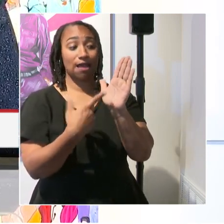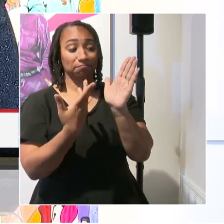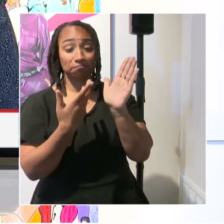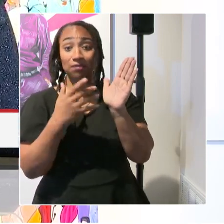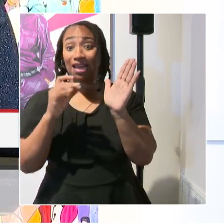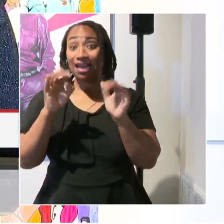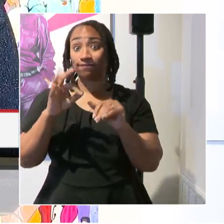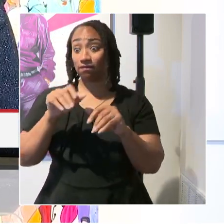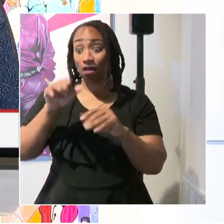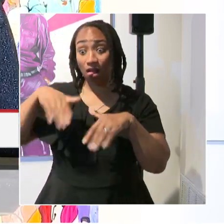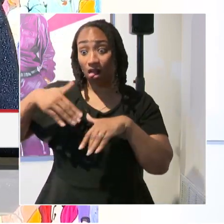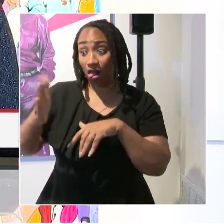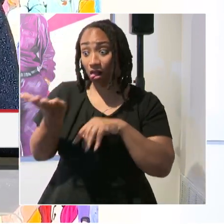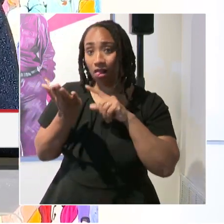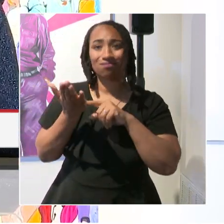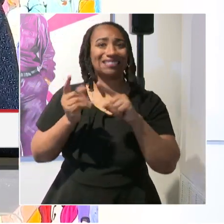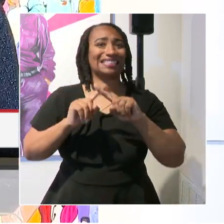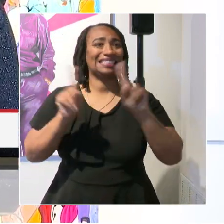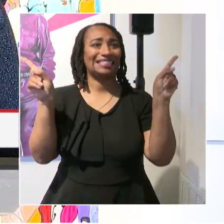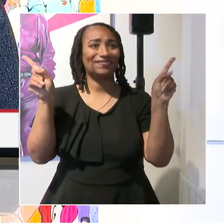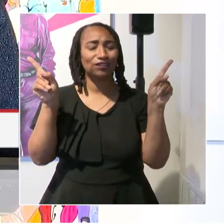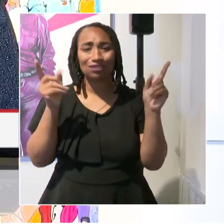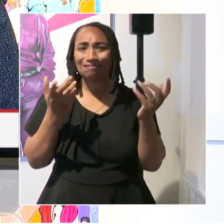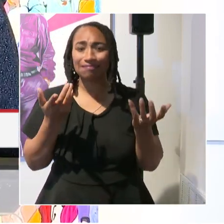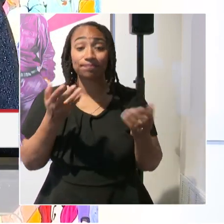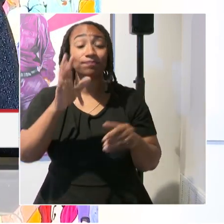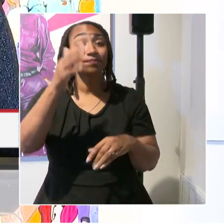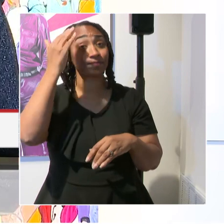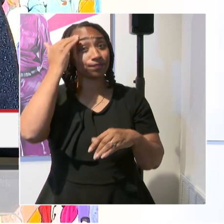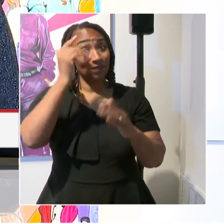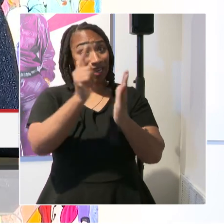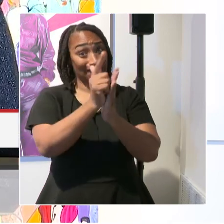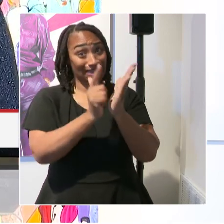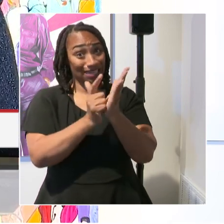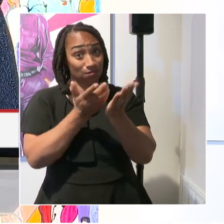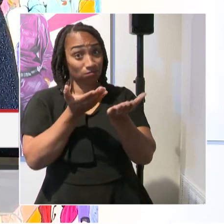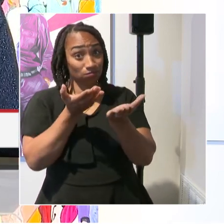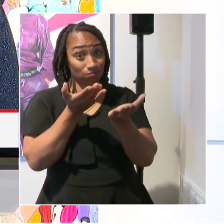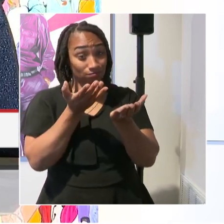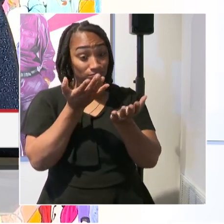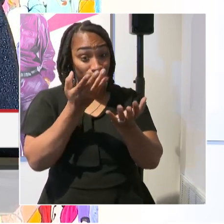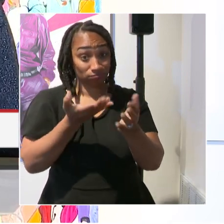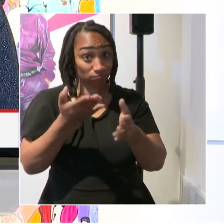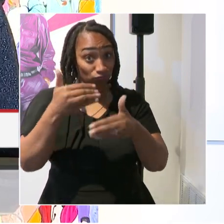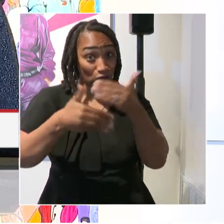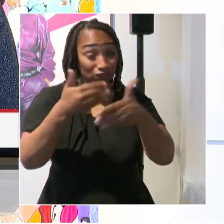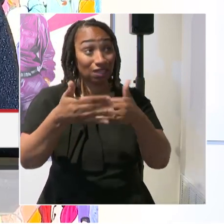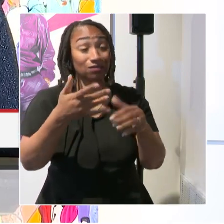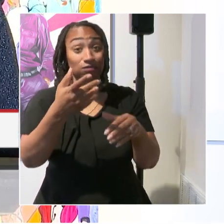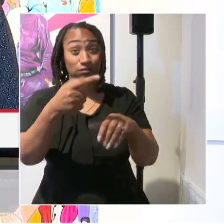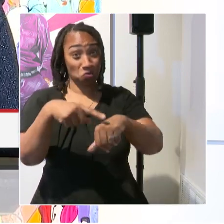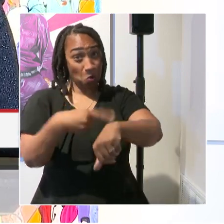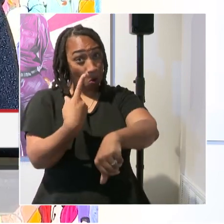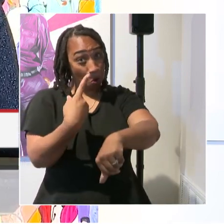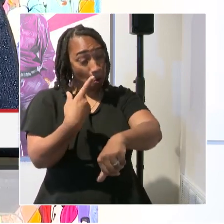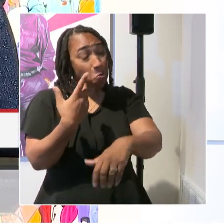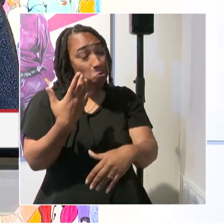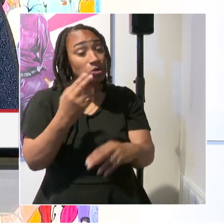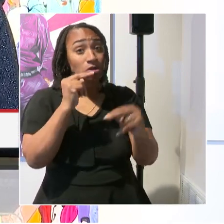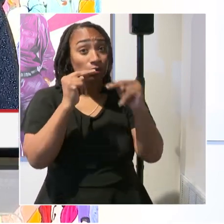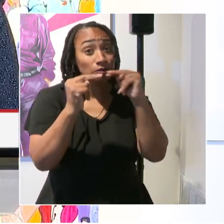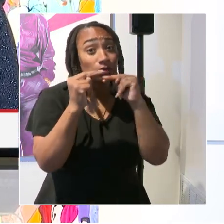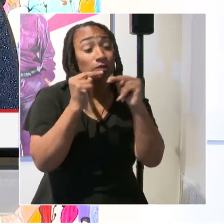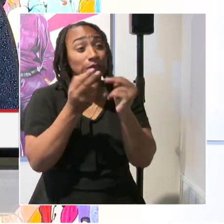the legislative process, there are twists and turns, there are negotiations, and we believe that the parties